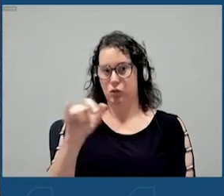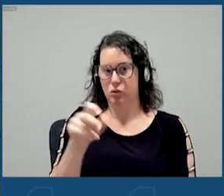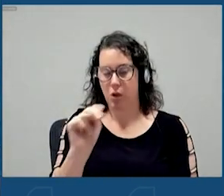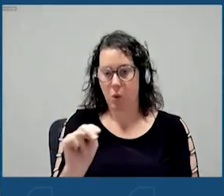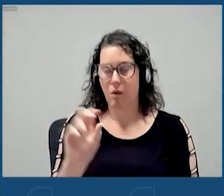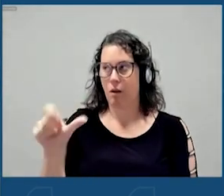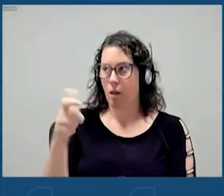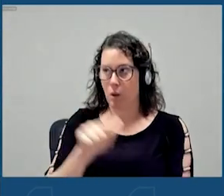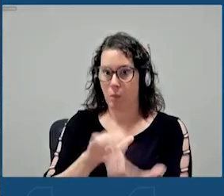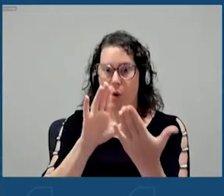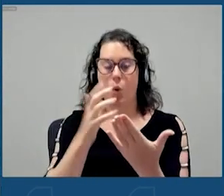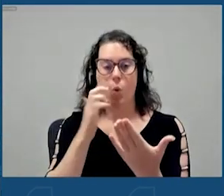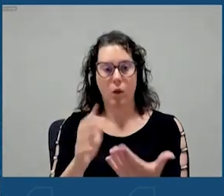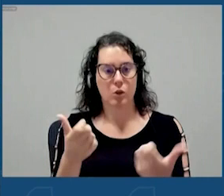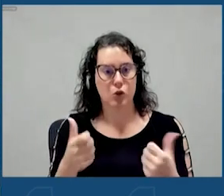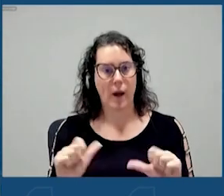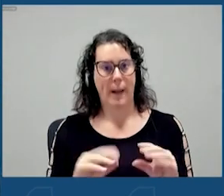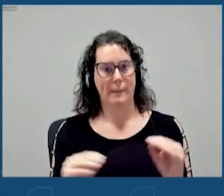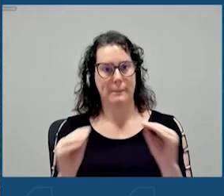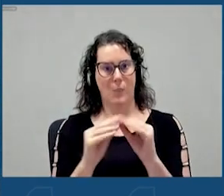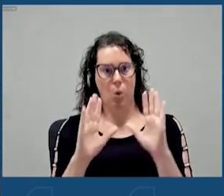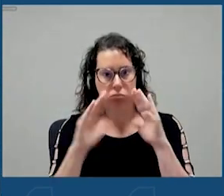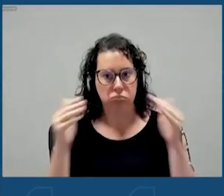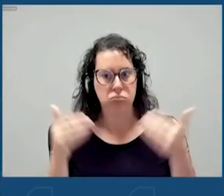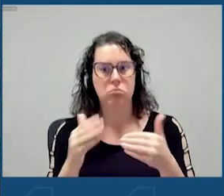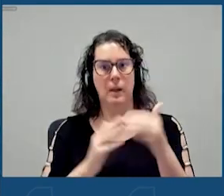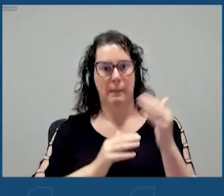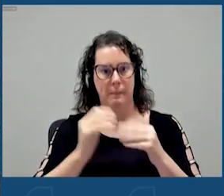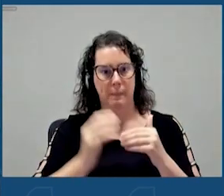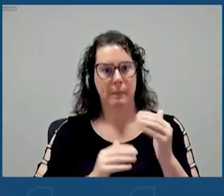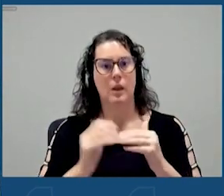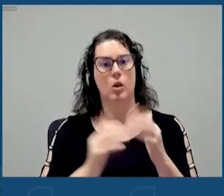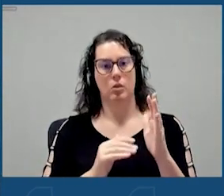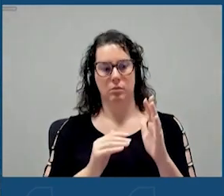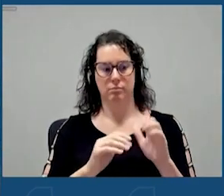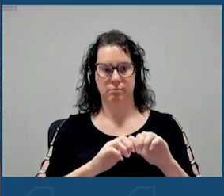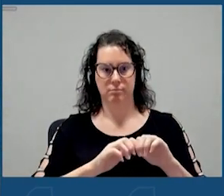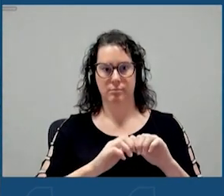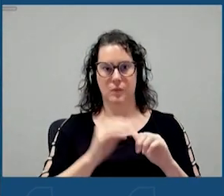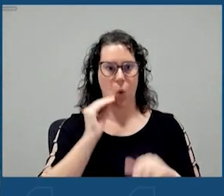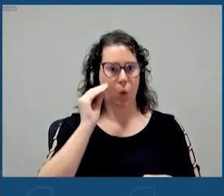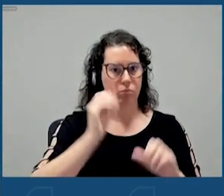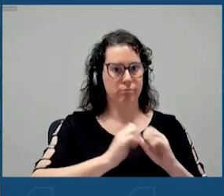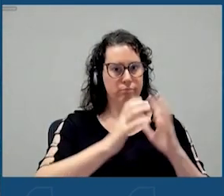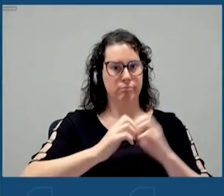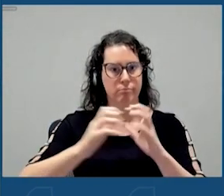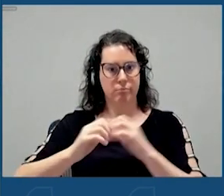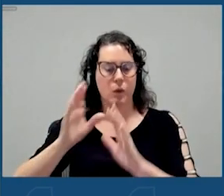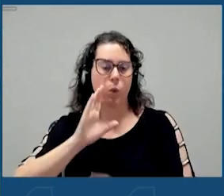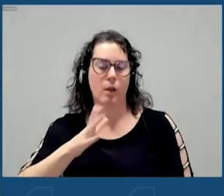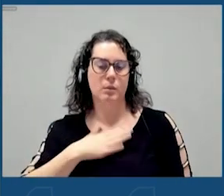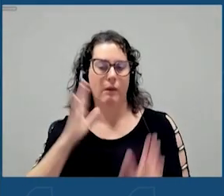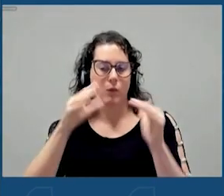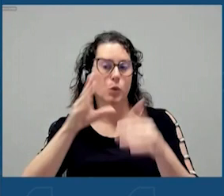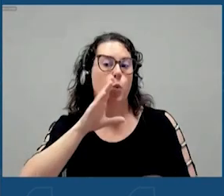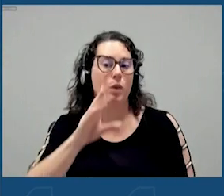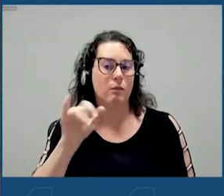more attention, more energy around building more homes in this state. So that's what my focus is going to be.